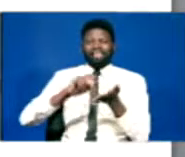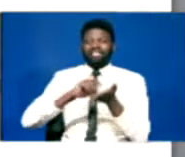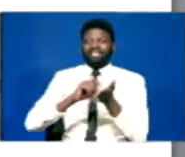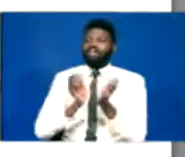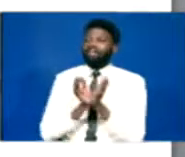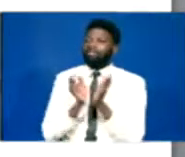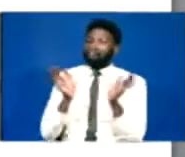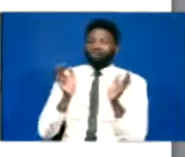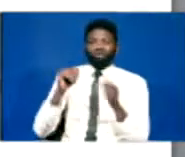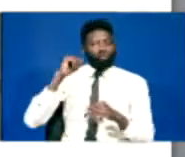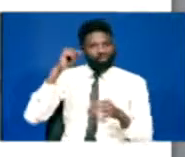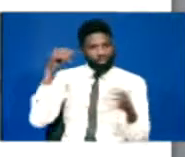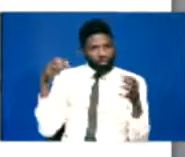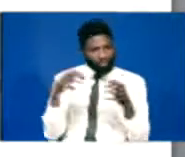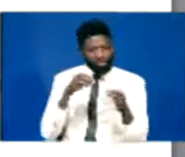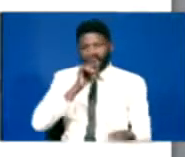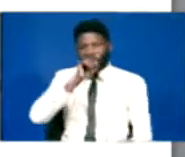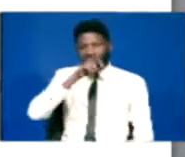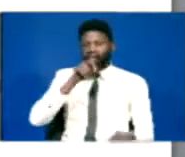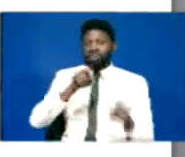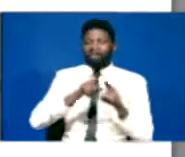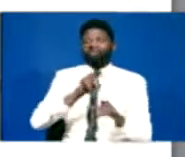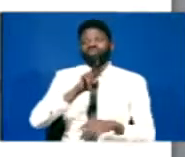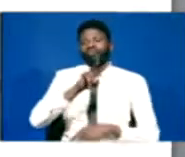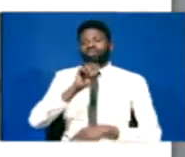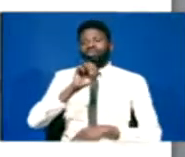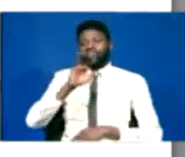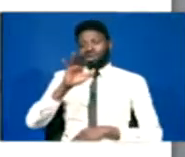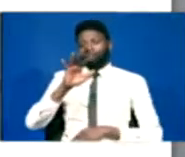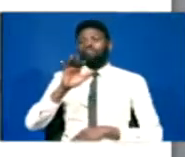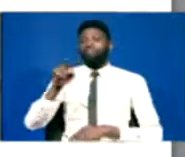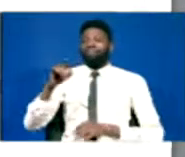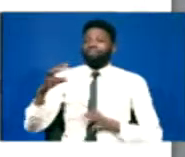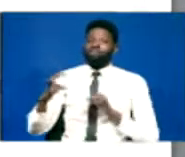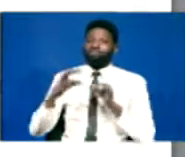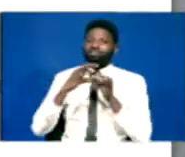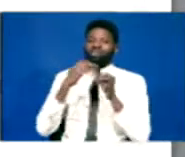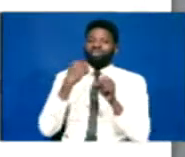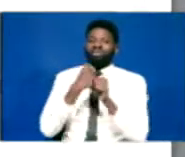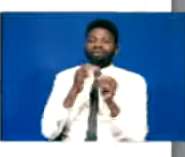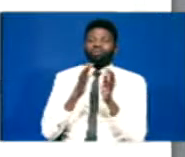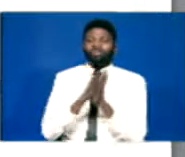in 2005, he joined arms with Raila Odinga in opposing,